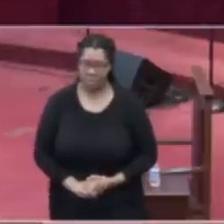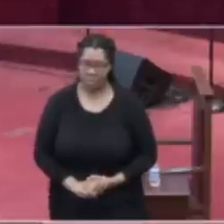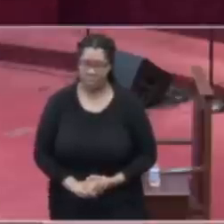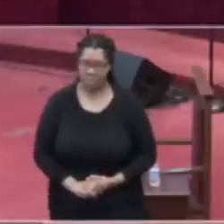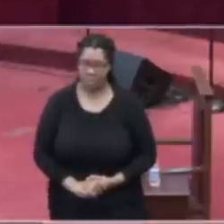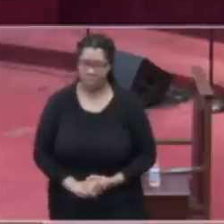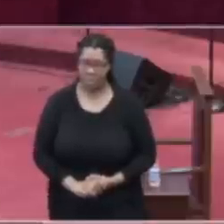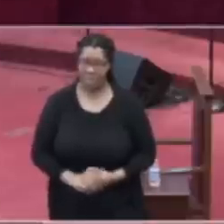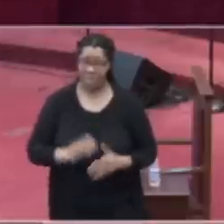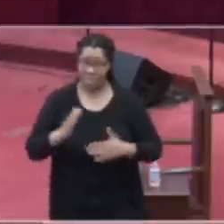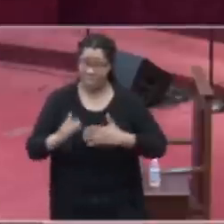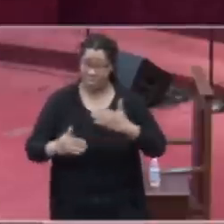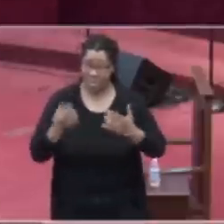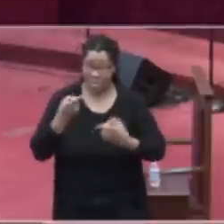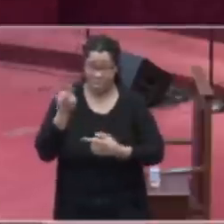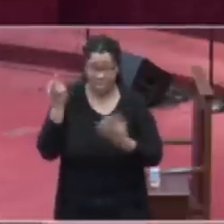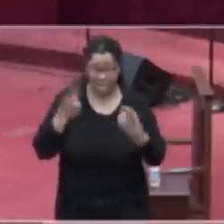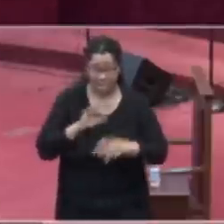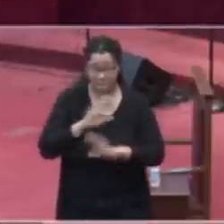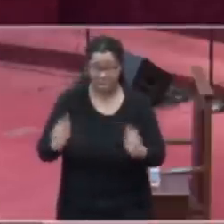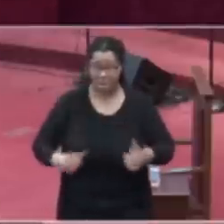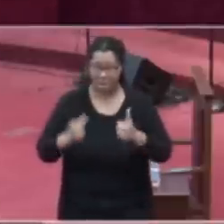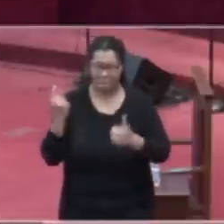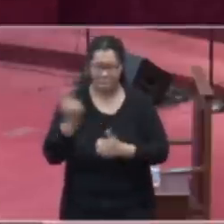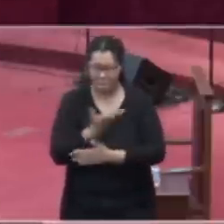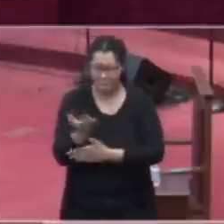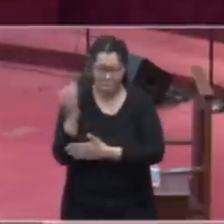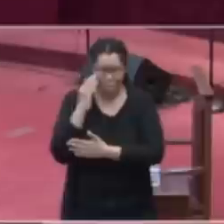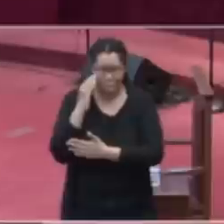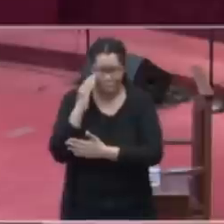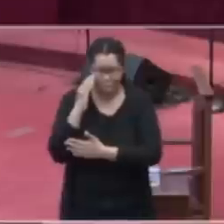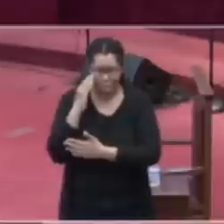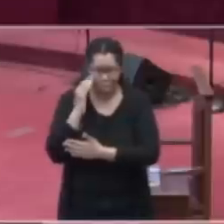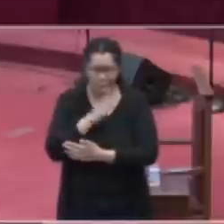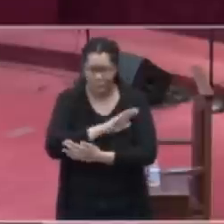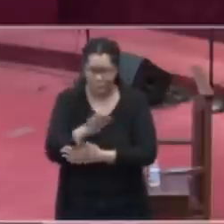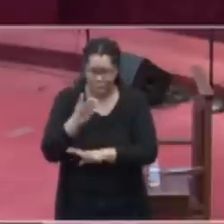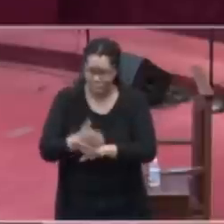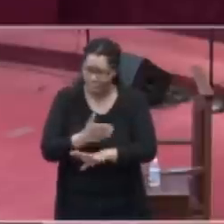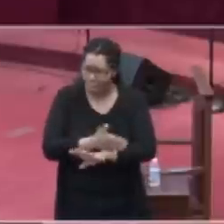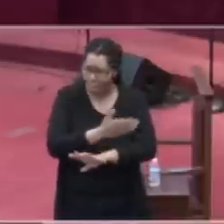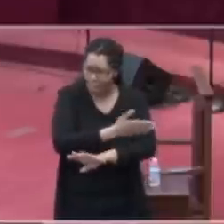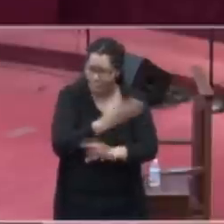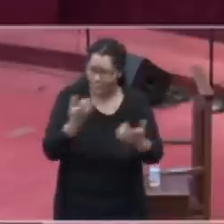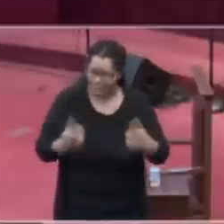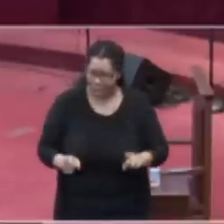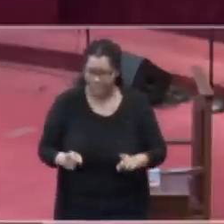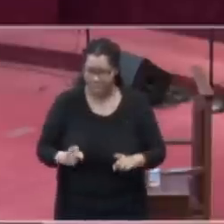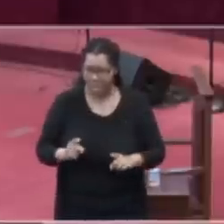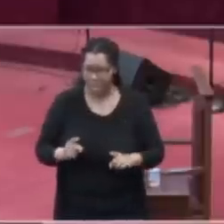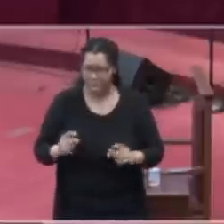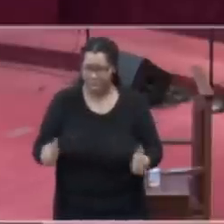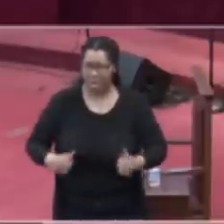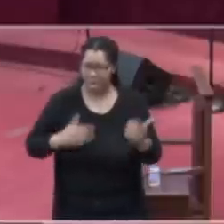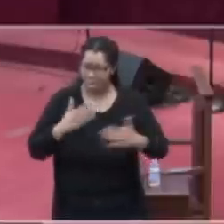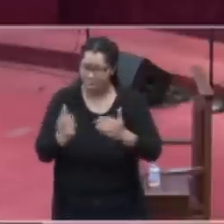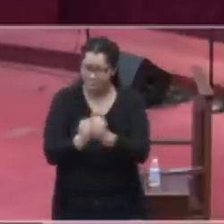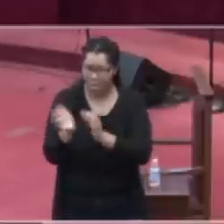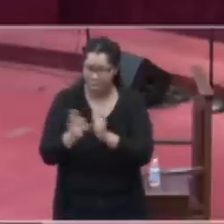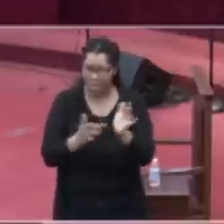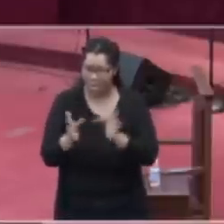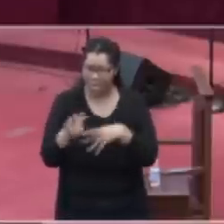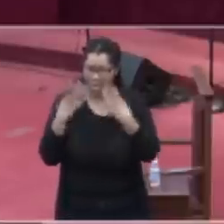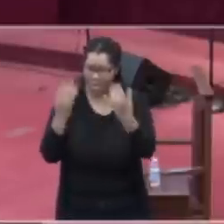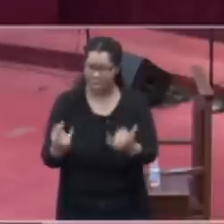ground you have covered, the journey you've been on with Jesus that brings you to